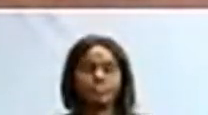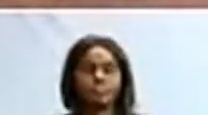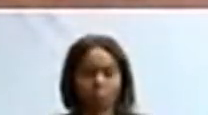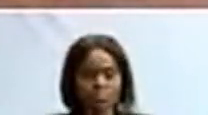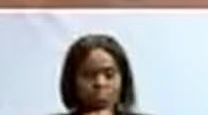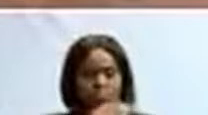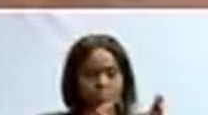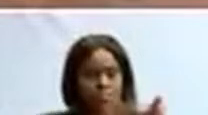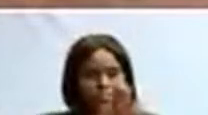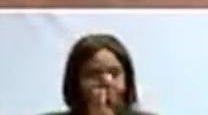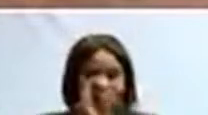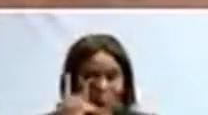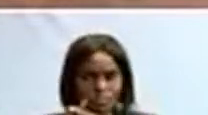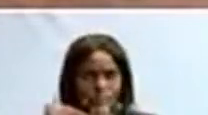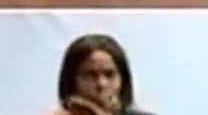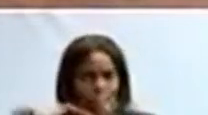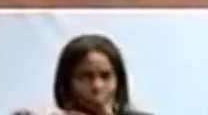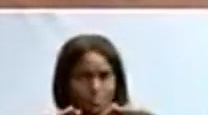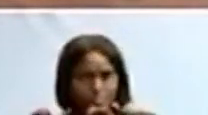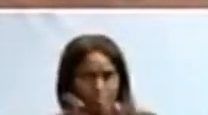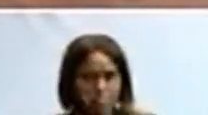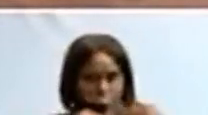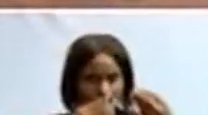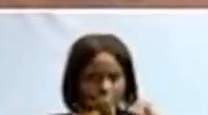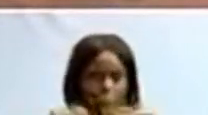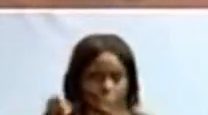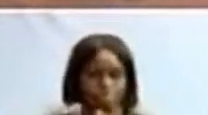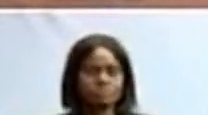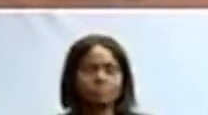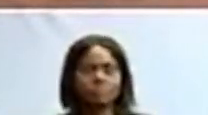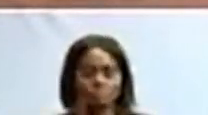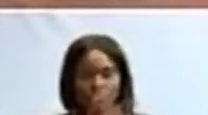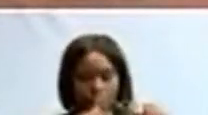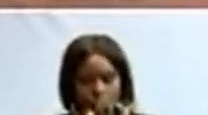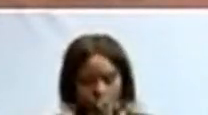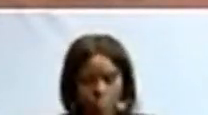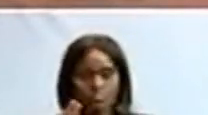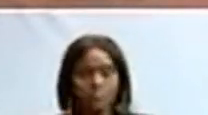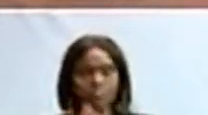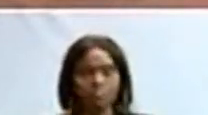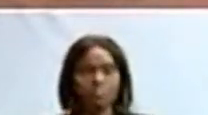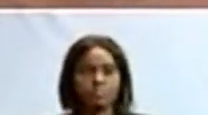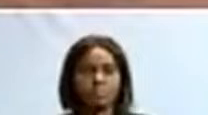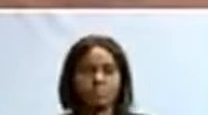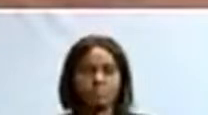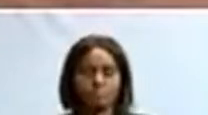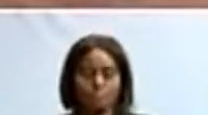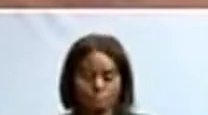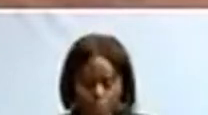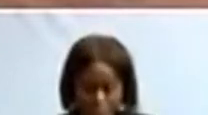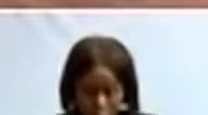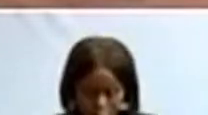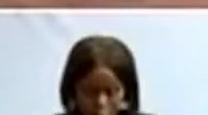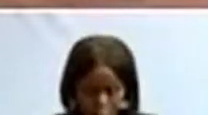channeled to service delivery. Action taken, Chair.